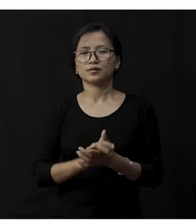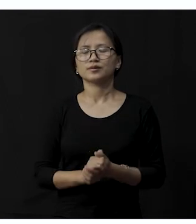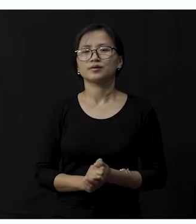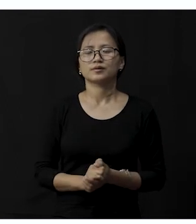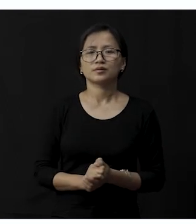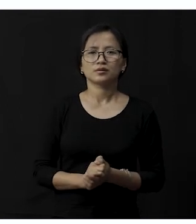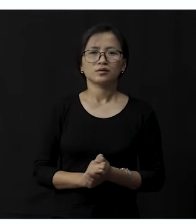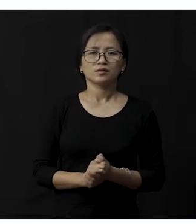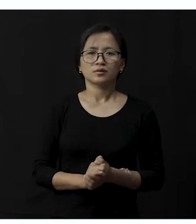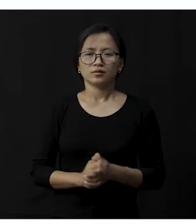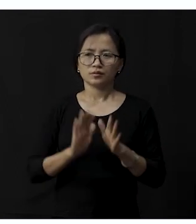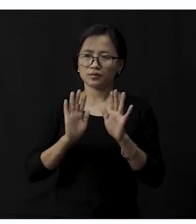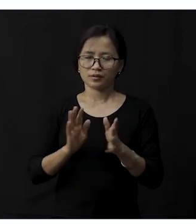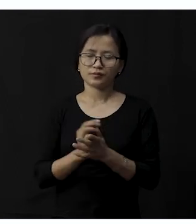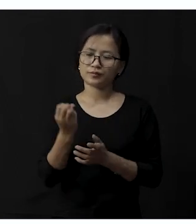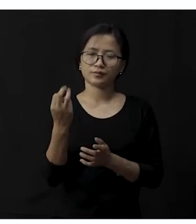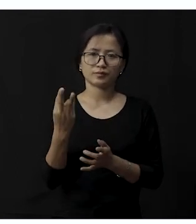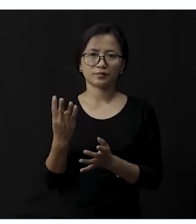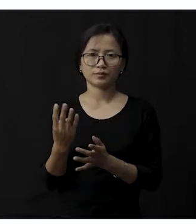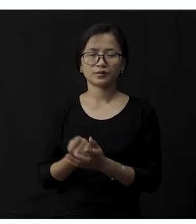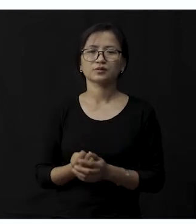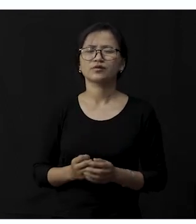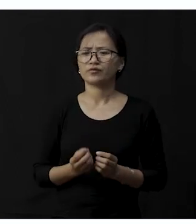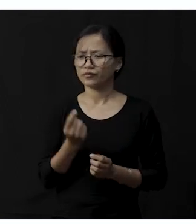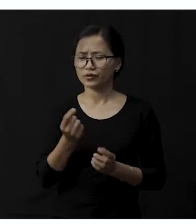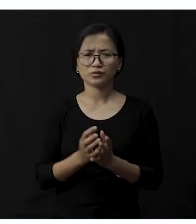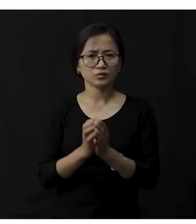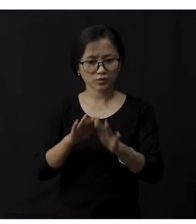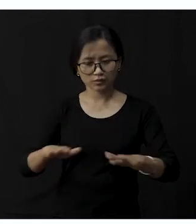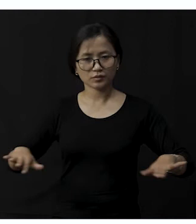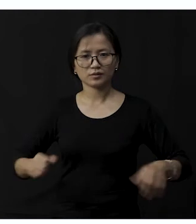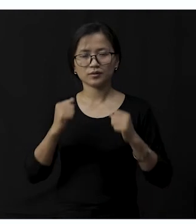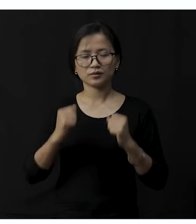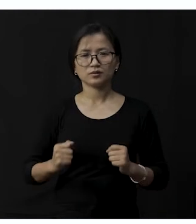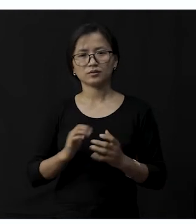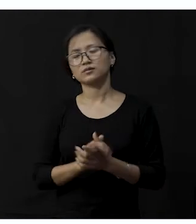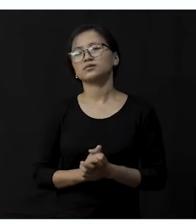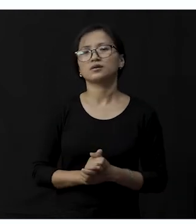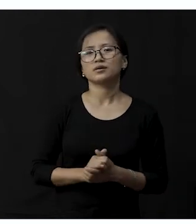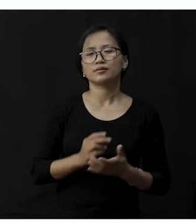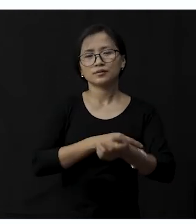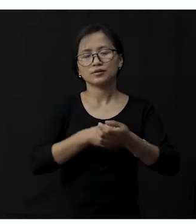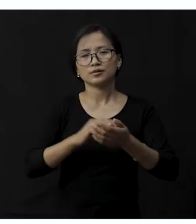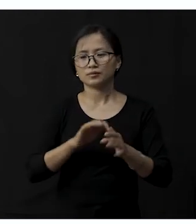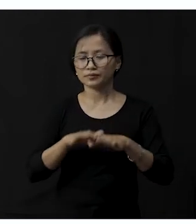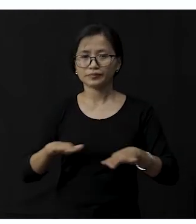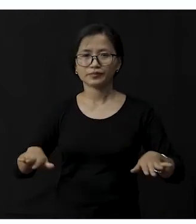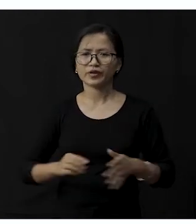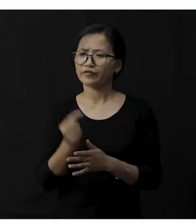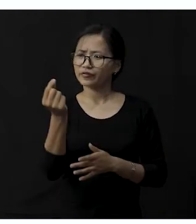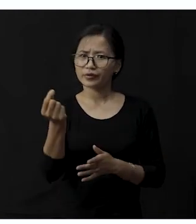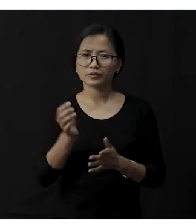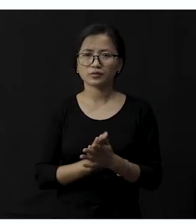have the numbers. So if I say there are few children sitting, so children is a noun, it's a name, and few would be the number. So how many